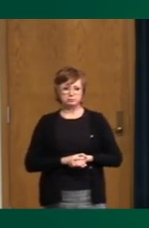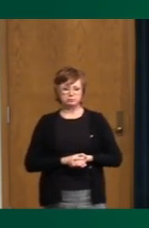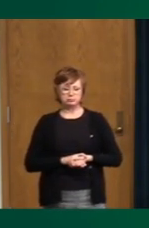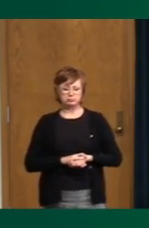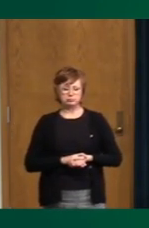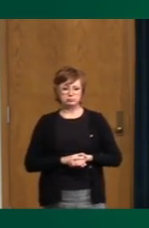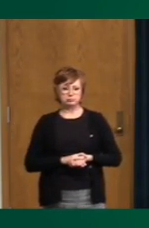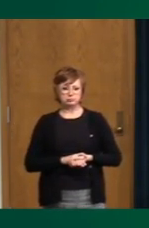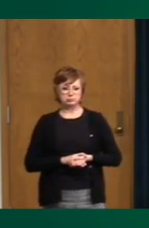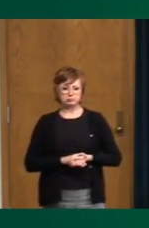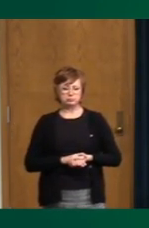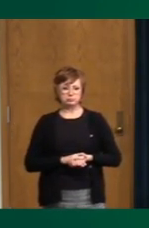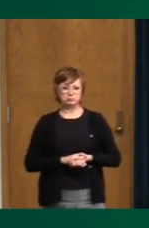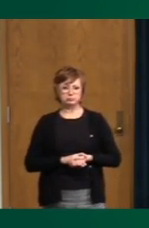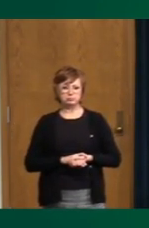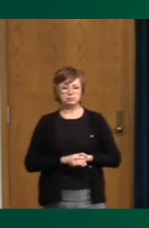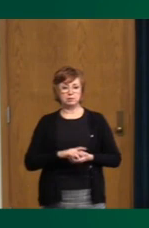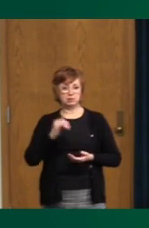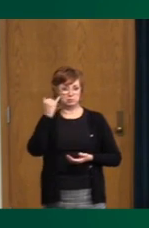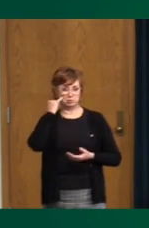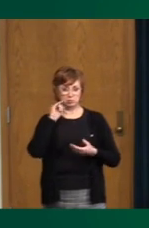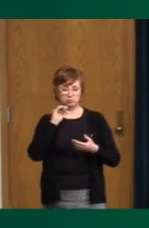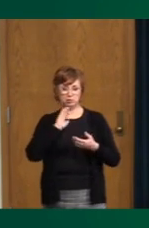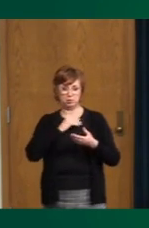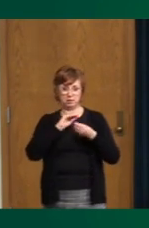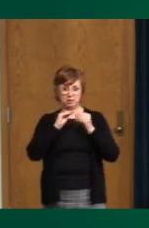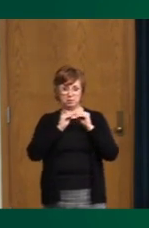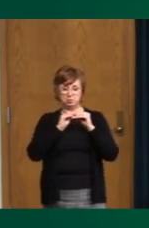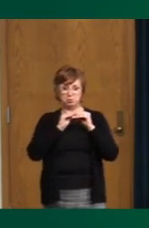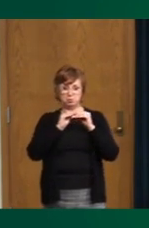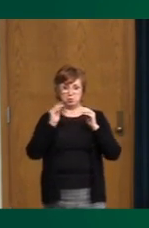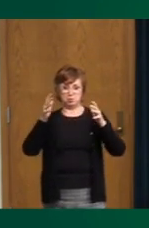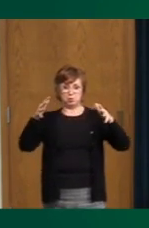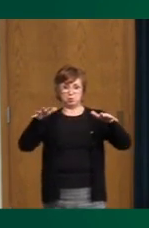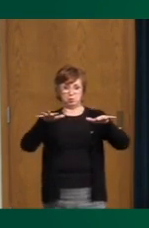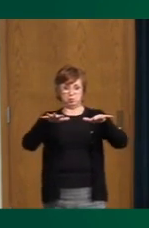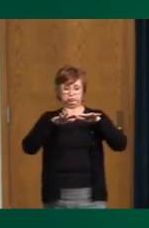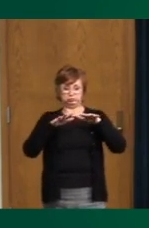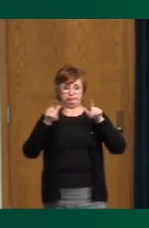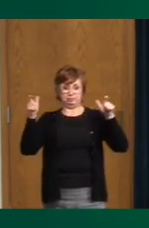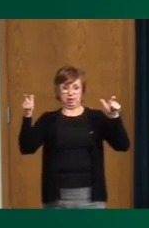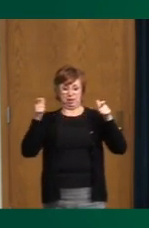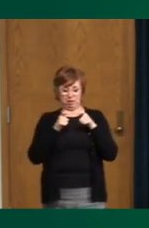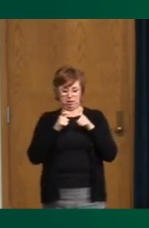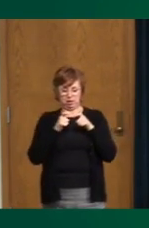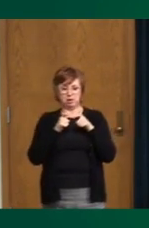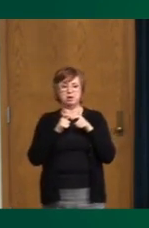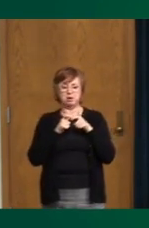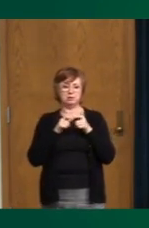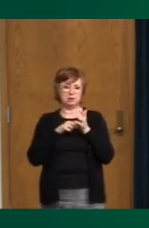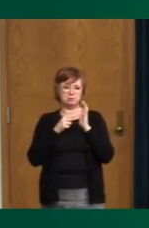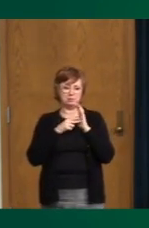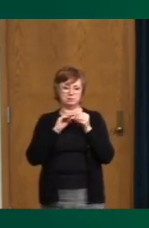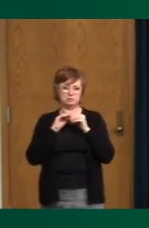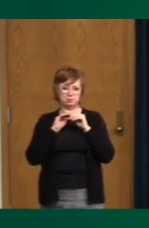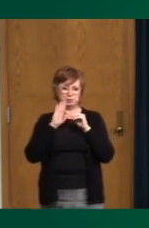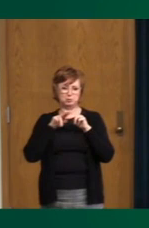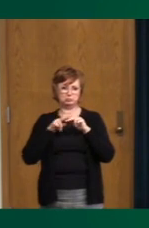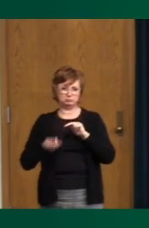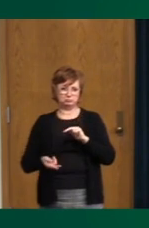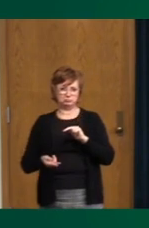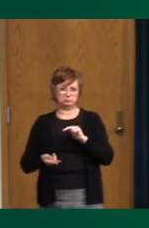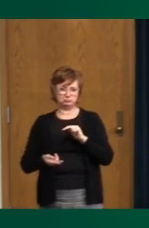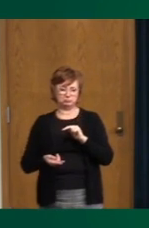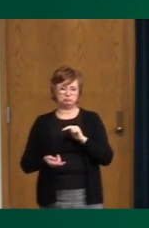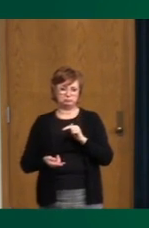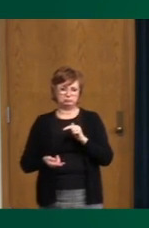modeling trends upwards. If we decrease the number of contacts and decrease the number of cases that are being generated, the modeling trends downwards.